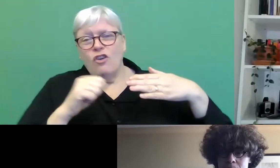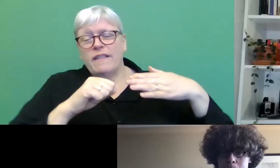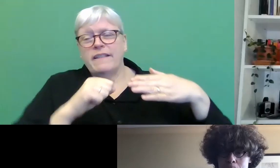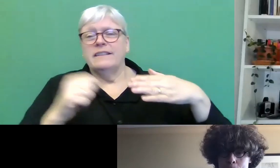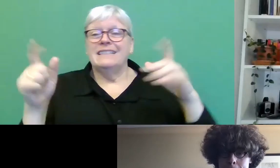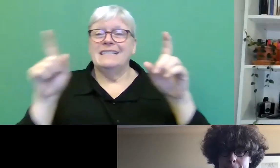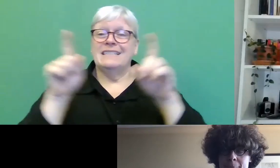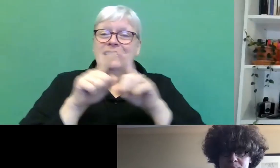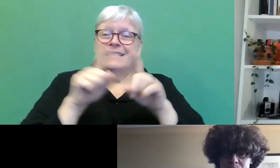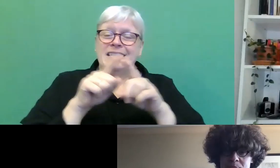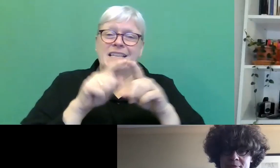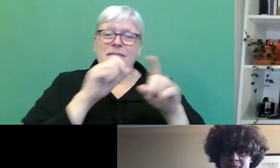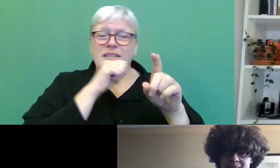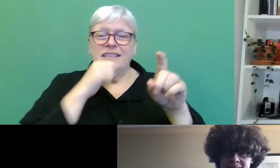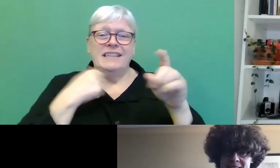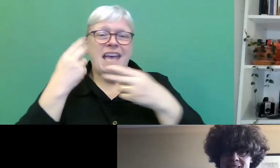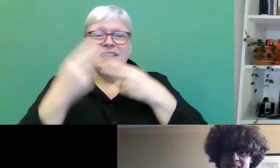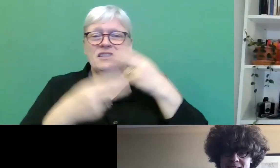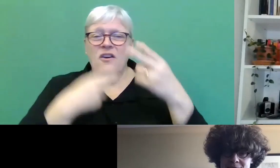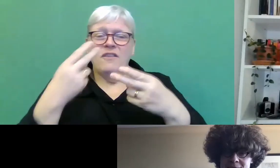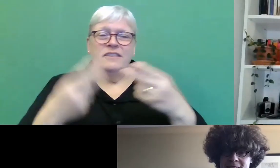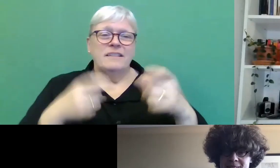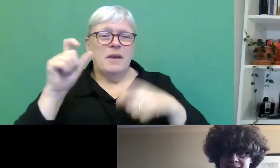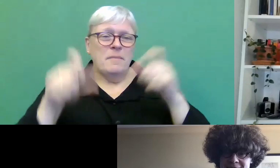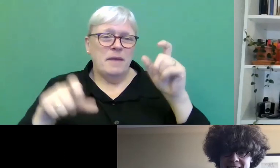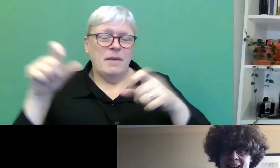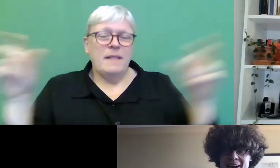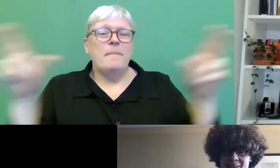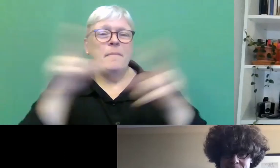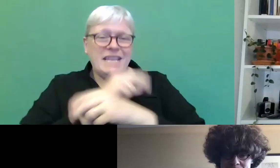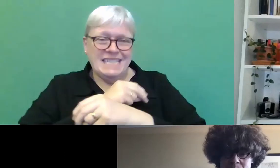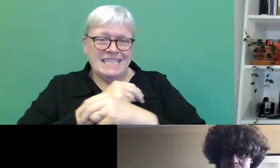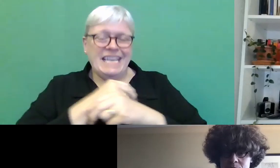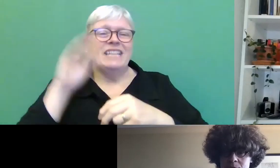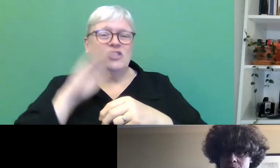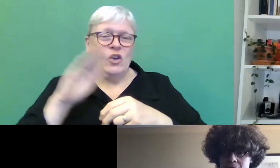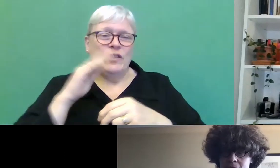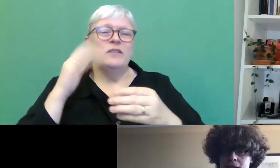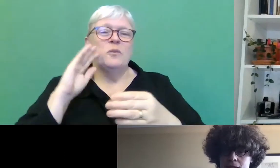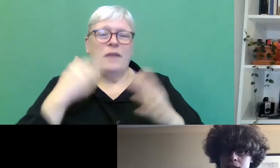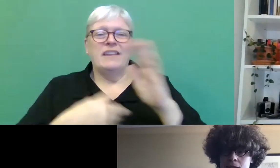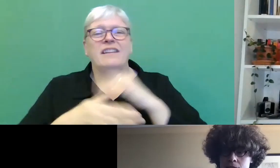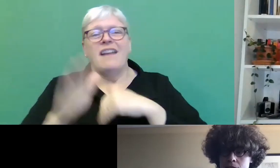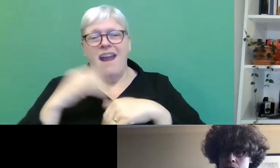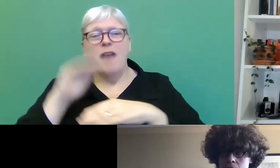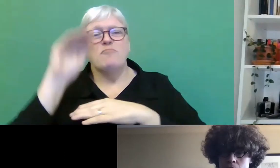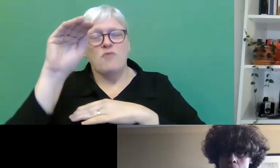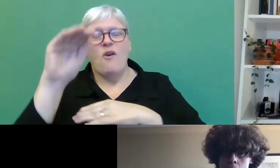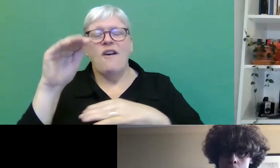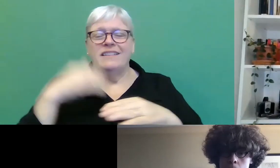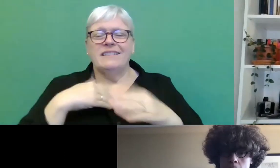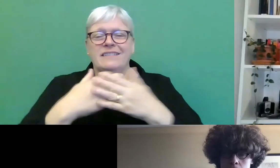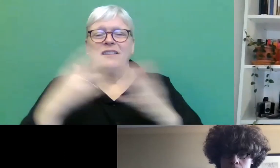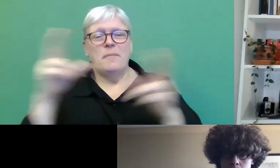missing Scotland and things like that when they're abroad. You know, you get that distance that you need to miss things and reflect on